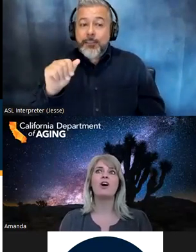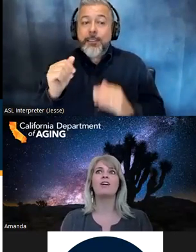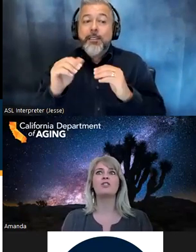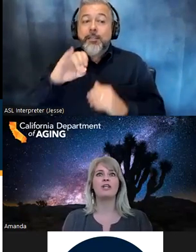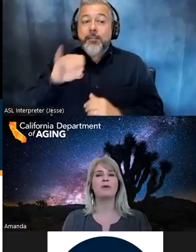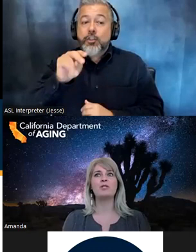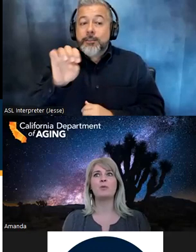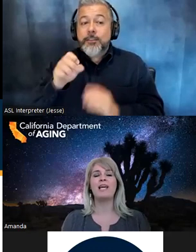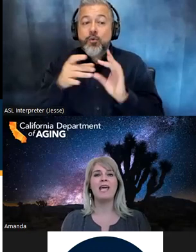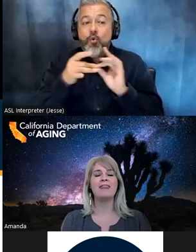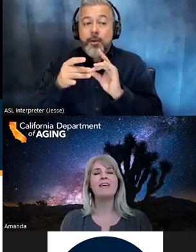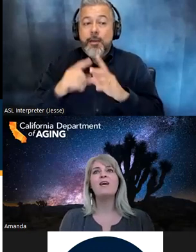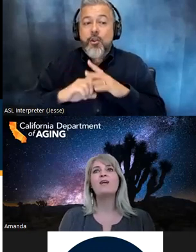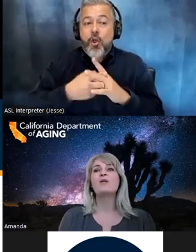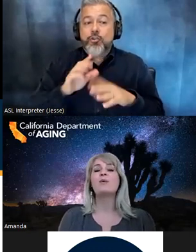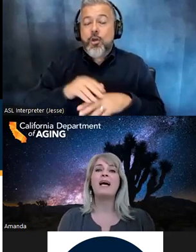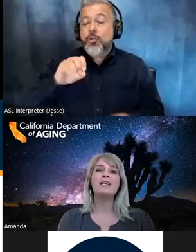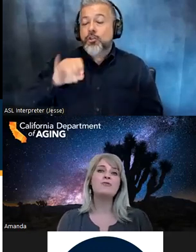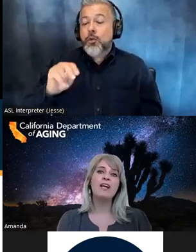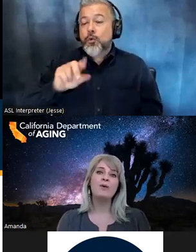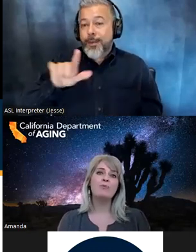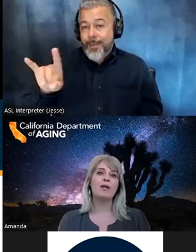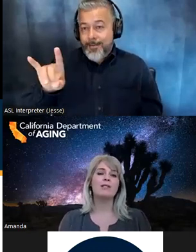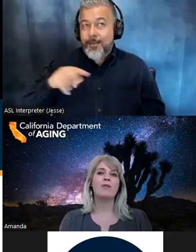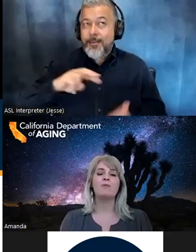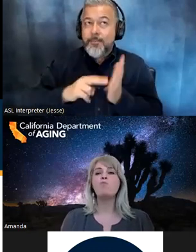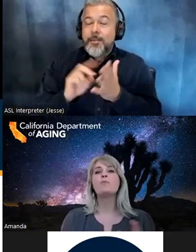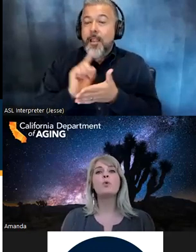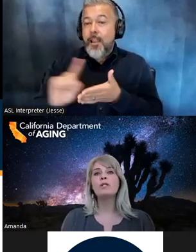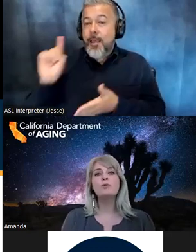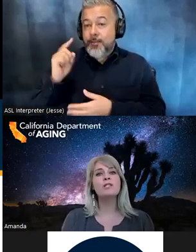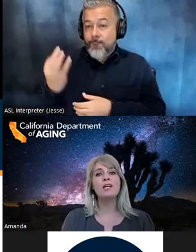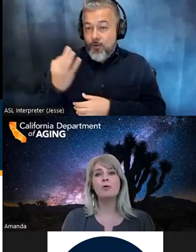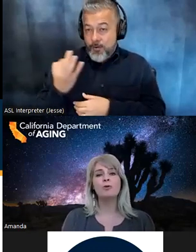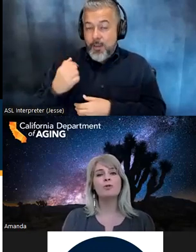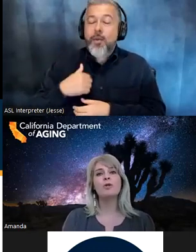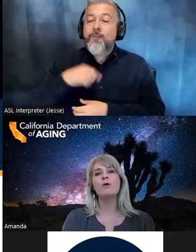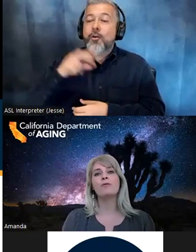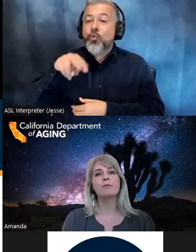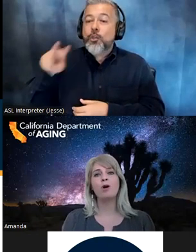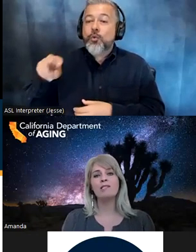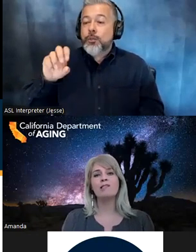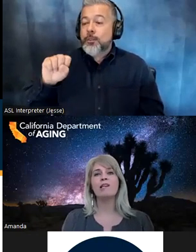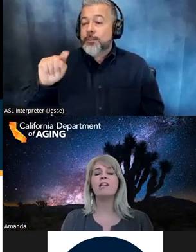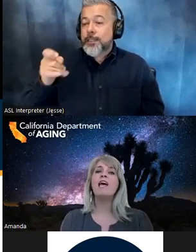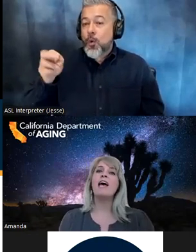launched on January 28th. So last Friday, we brought together 22 stakeholders from across the state and